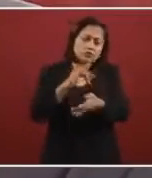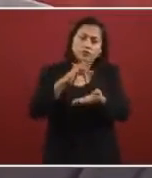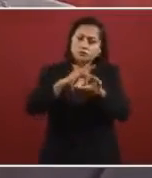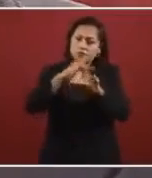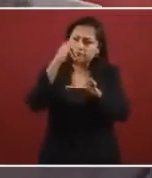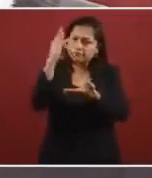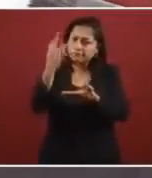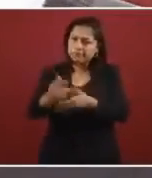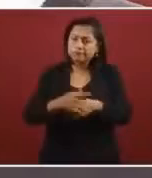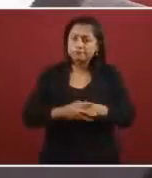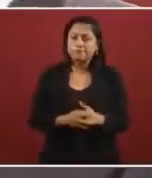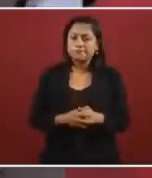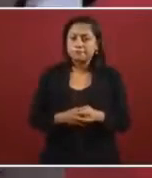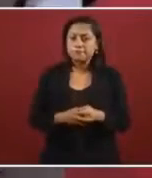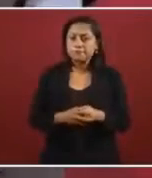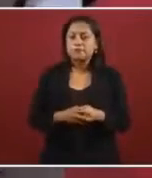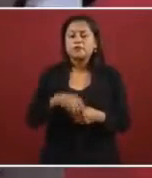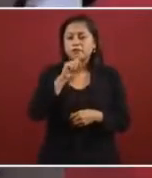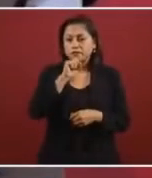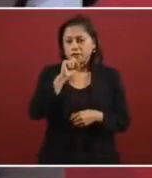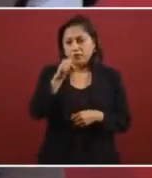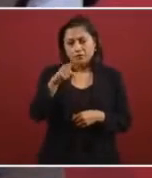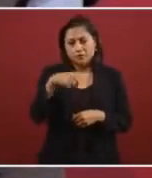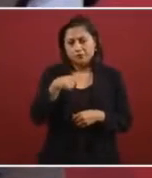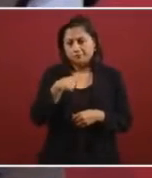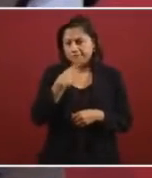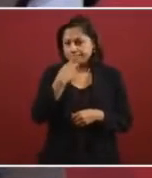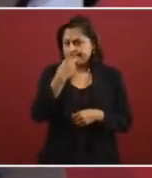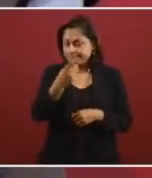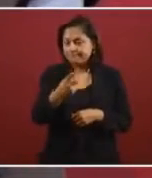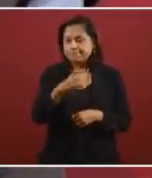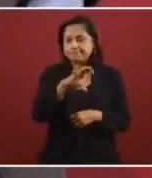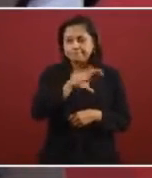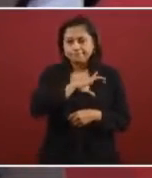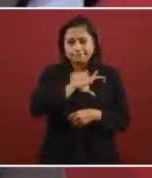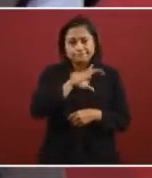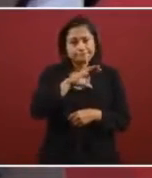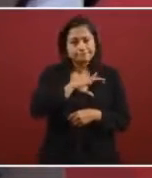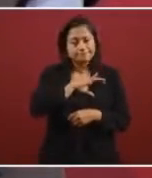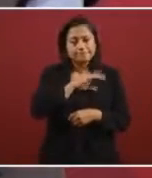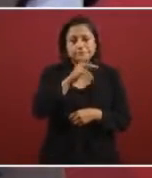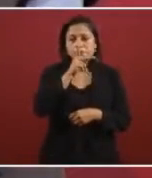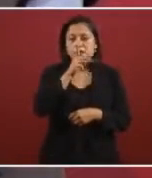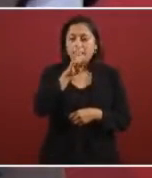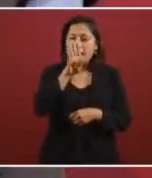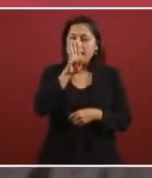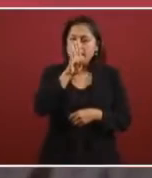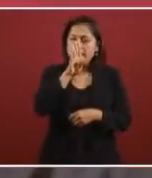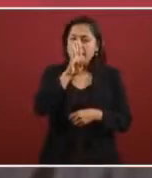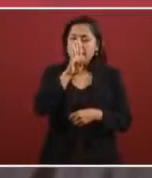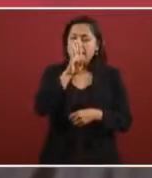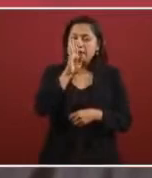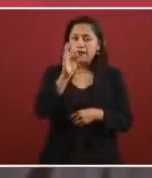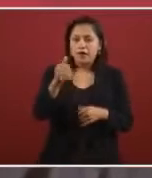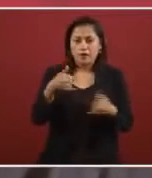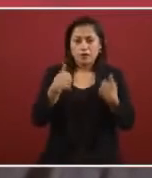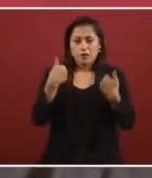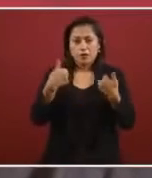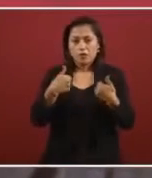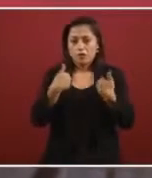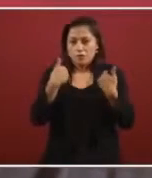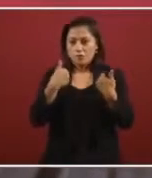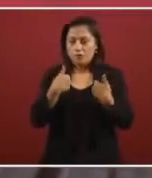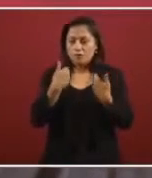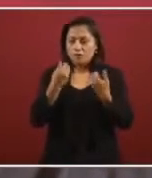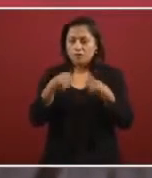our affection sincerely to the parents of